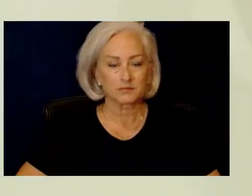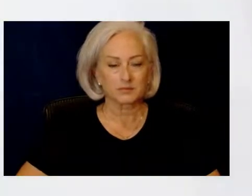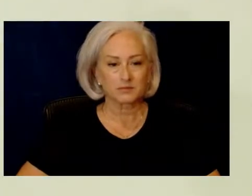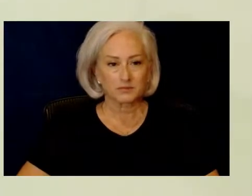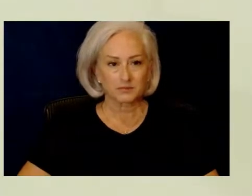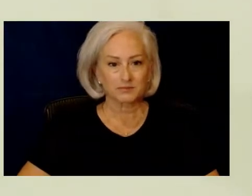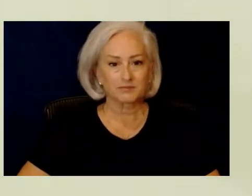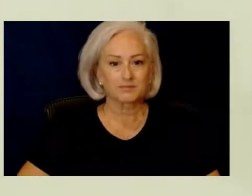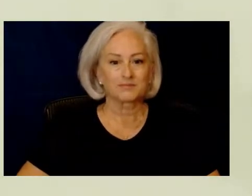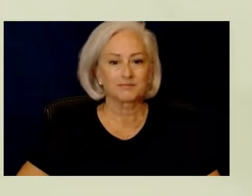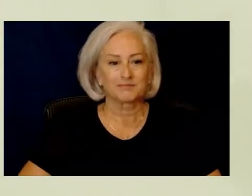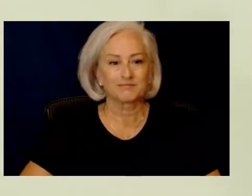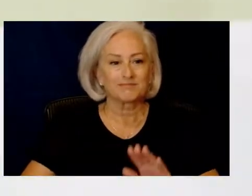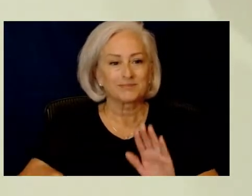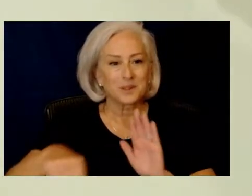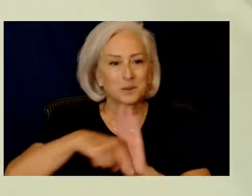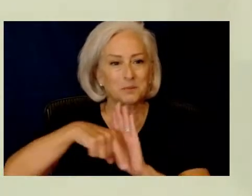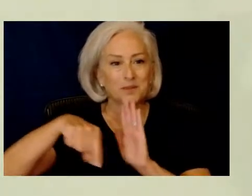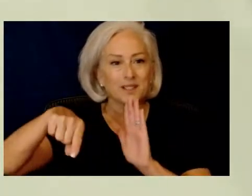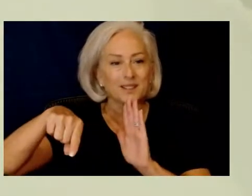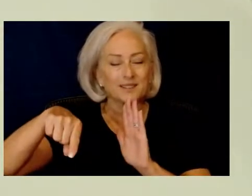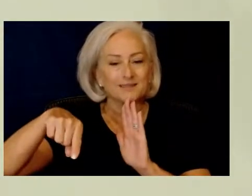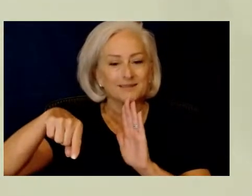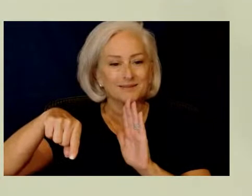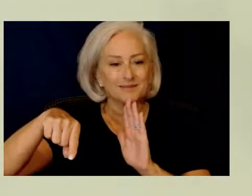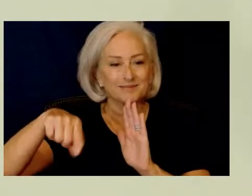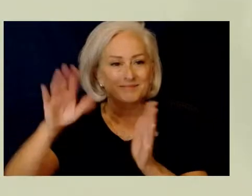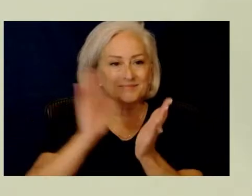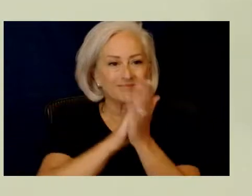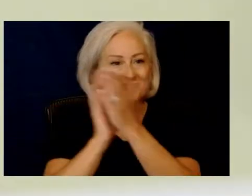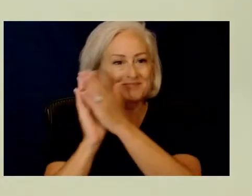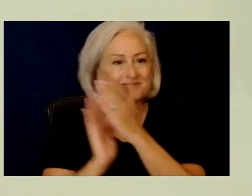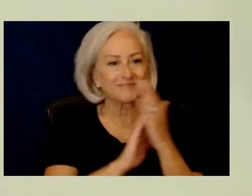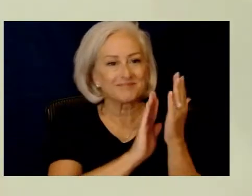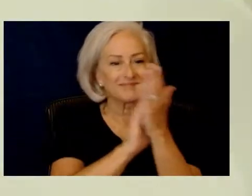You guys can clap, too.